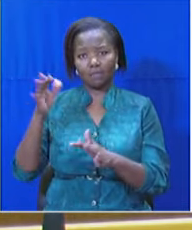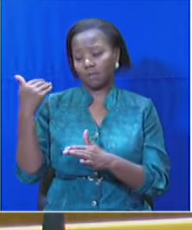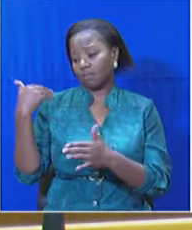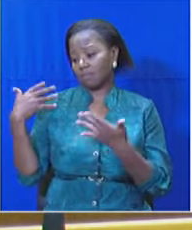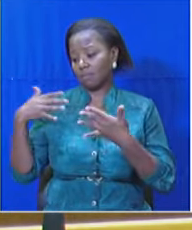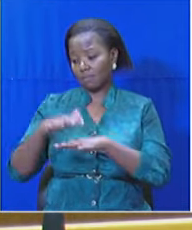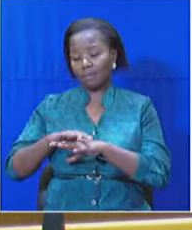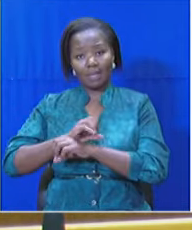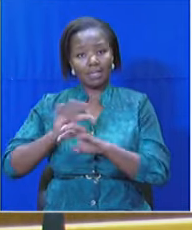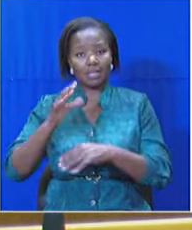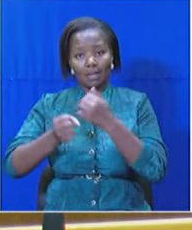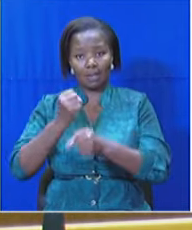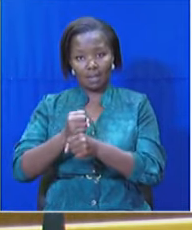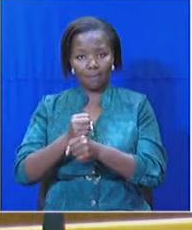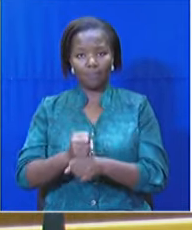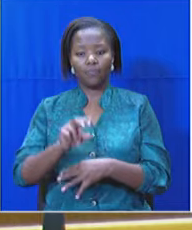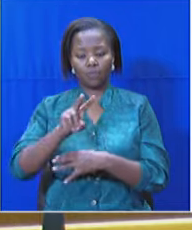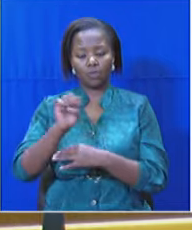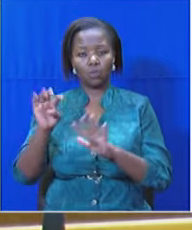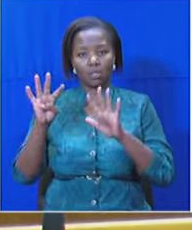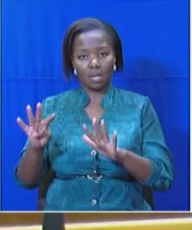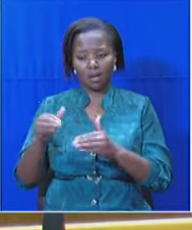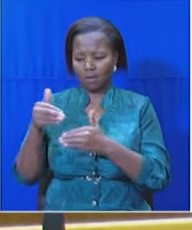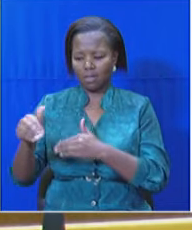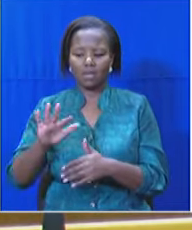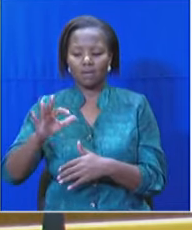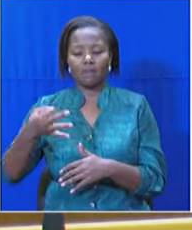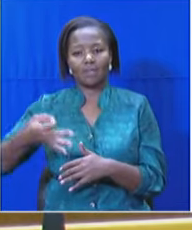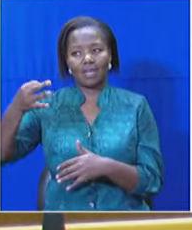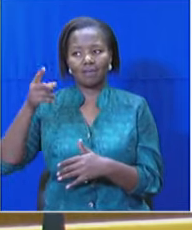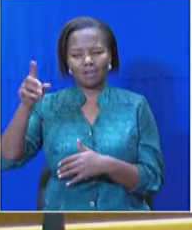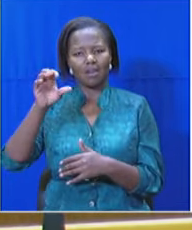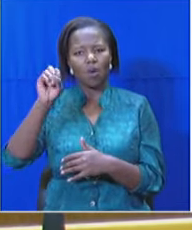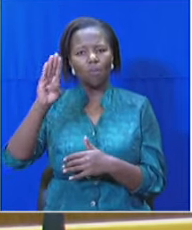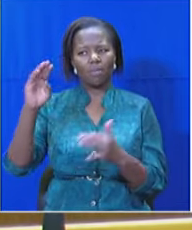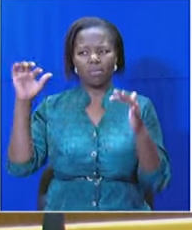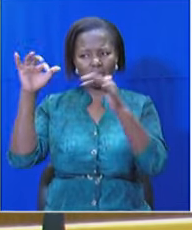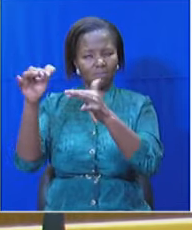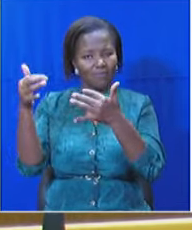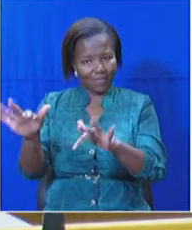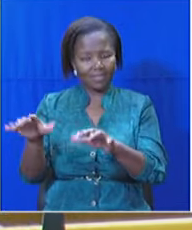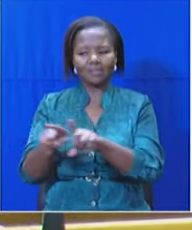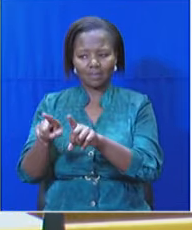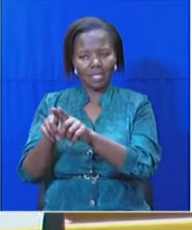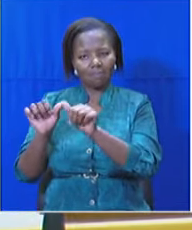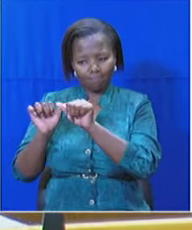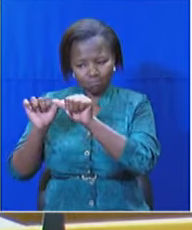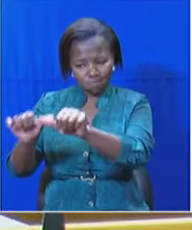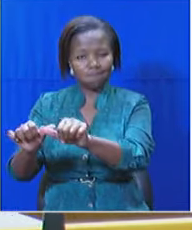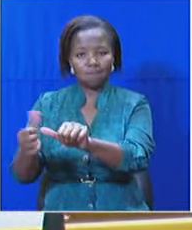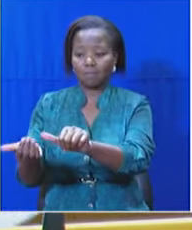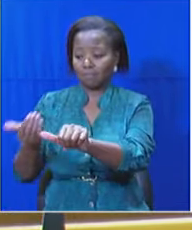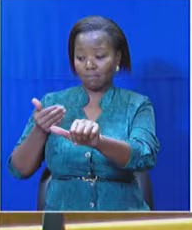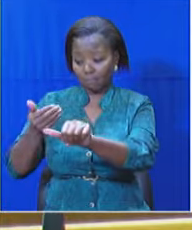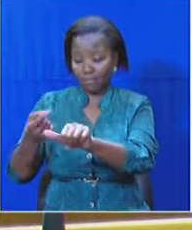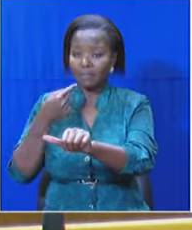2009. Furthermore, the 53rd Conference of the ANC held in Mangaung was also consistent by reaffirming the need for